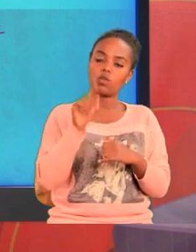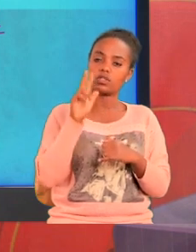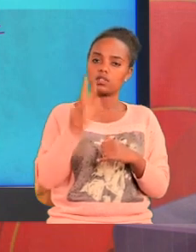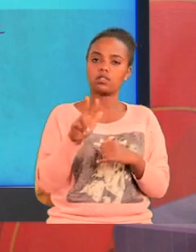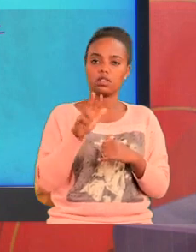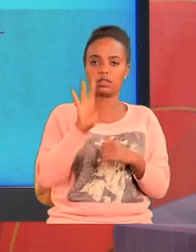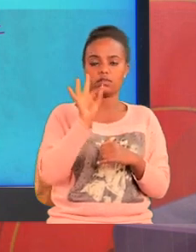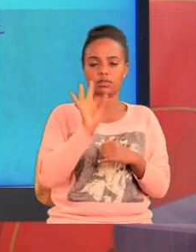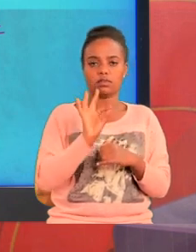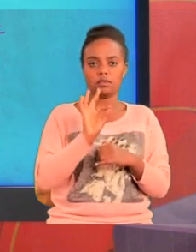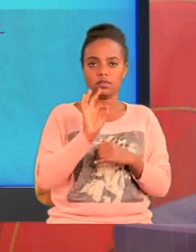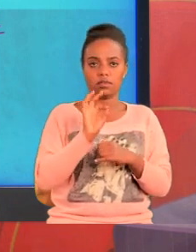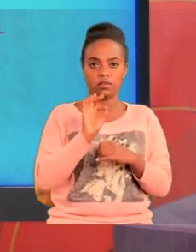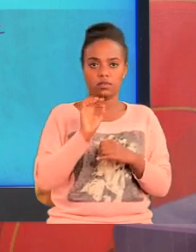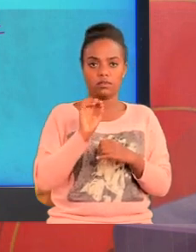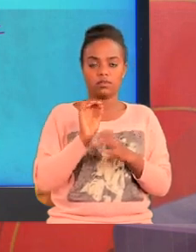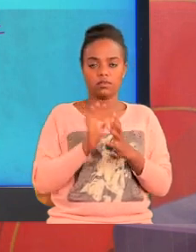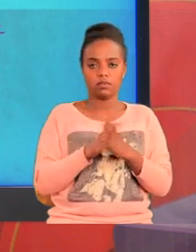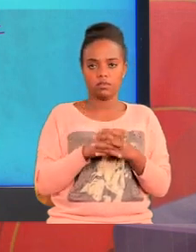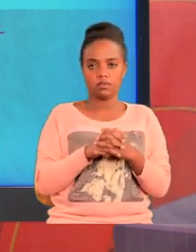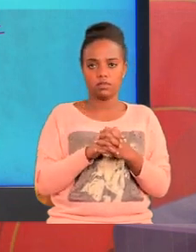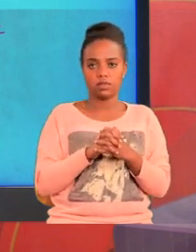19.3. So this is it.